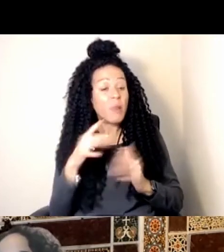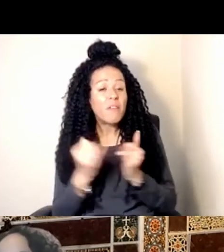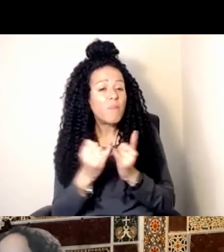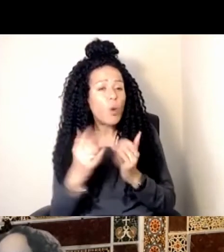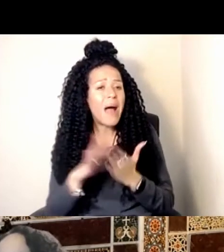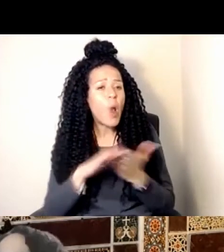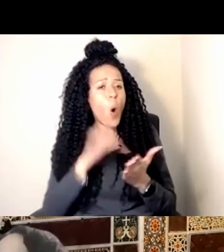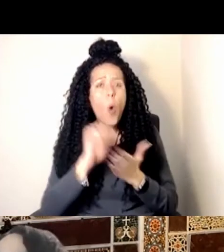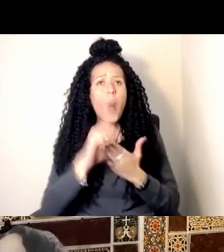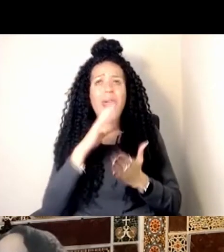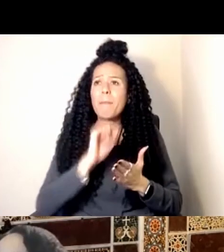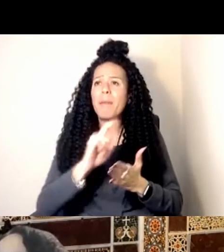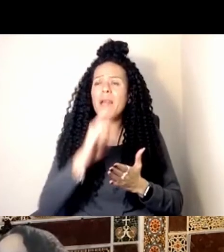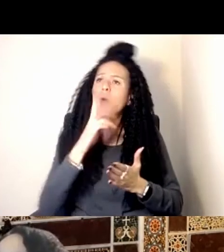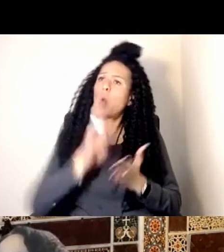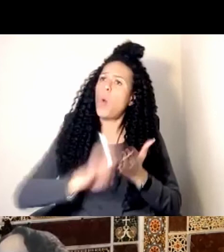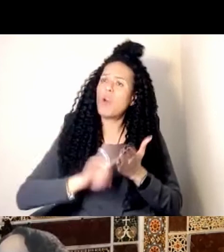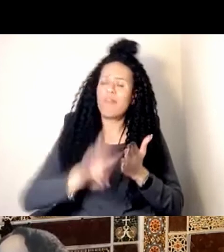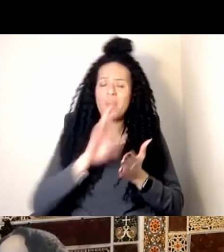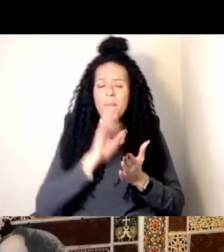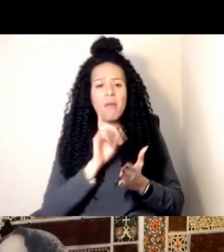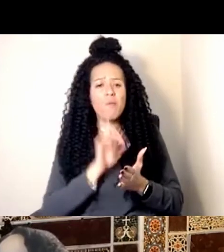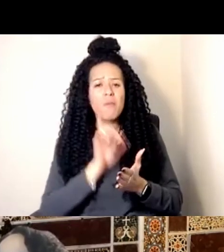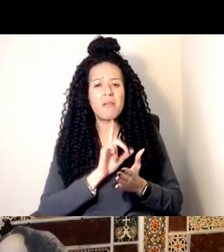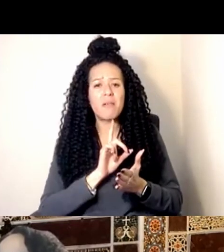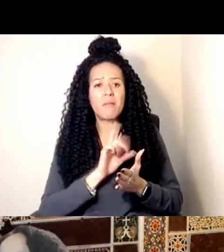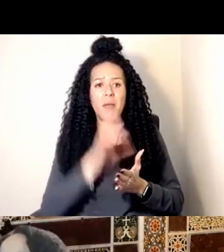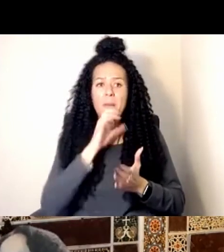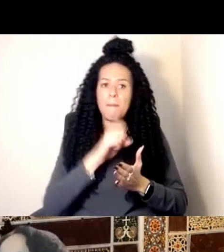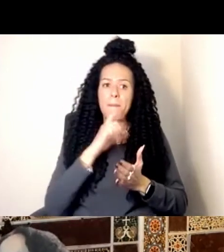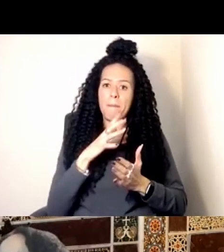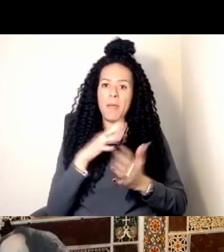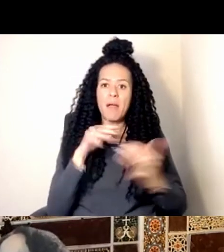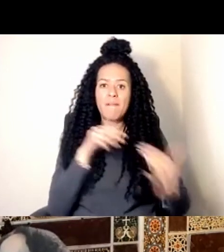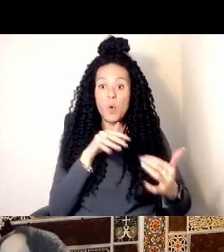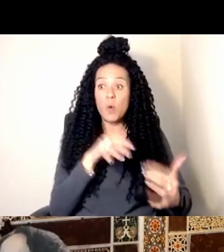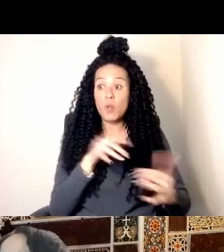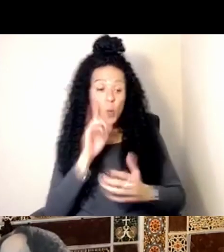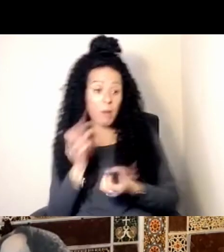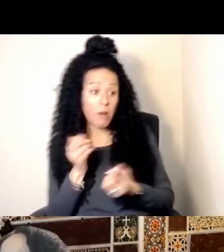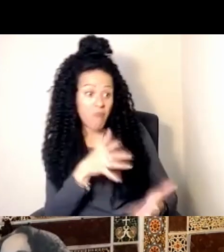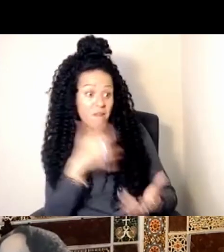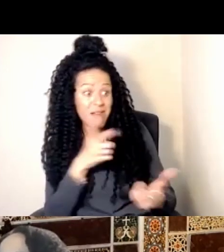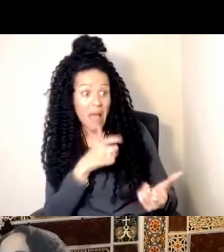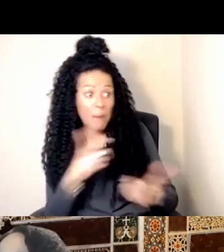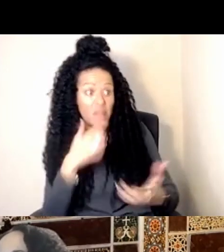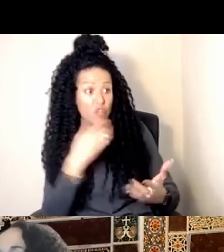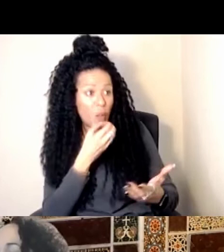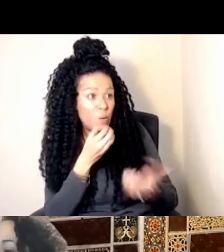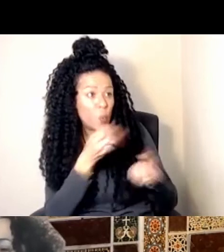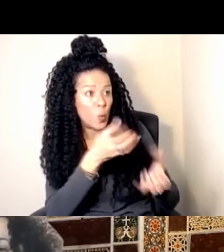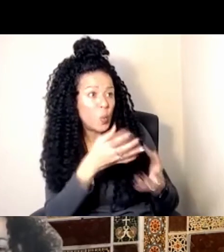holy men, but by ordinary men and women. Men fought. Women provided the ammunition, the food,